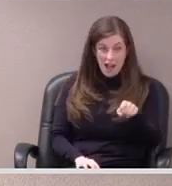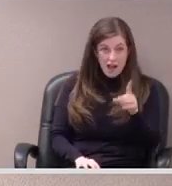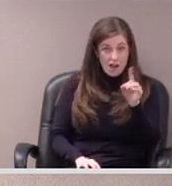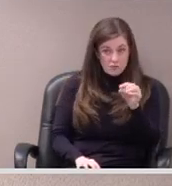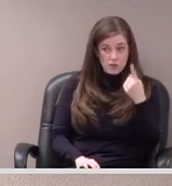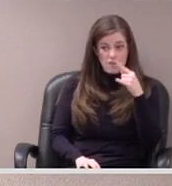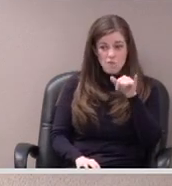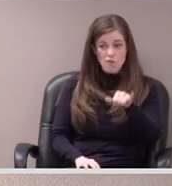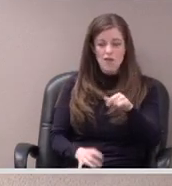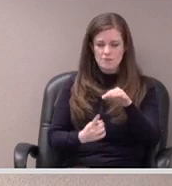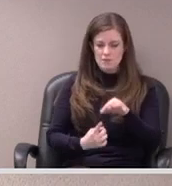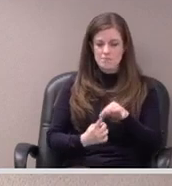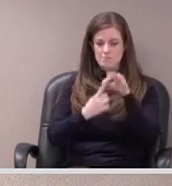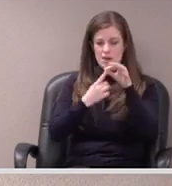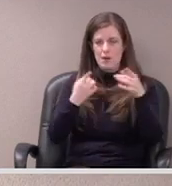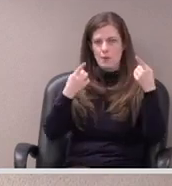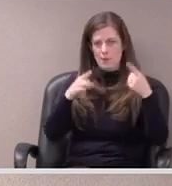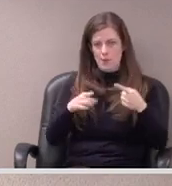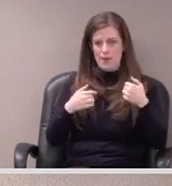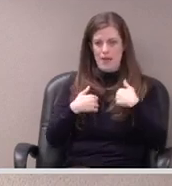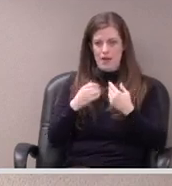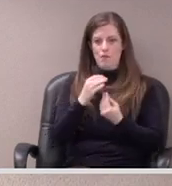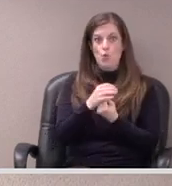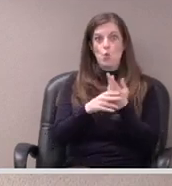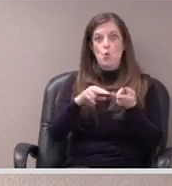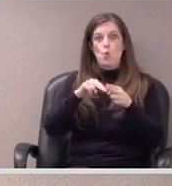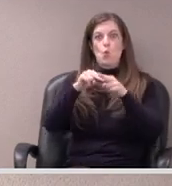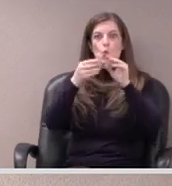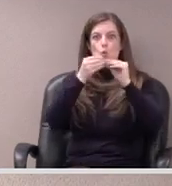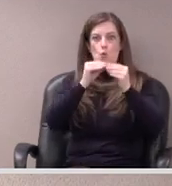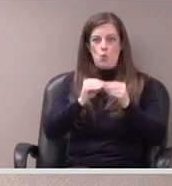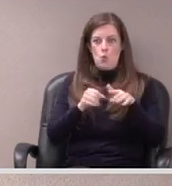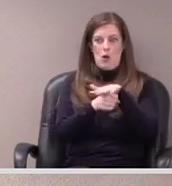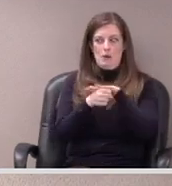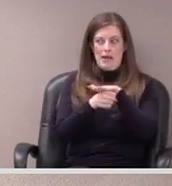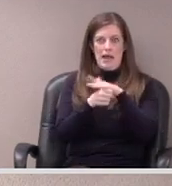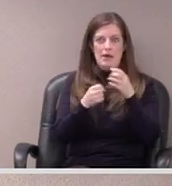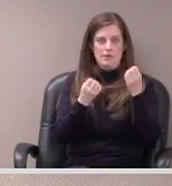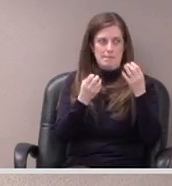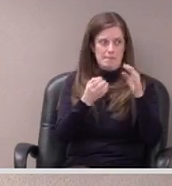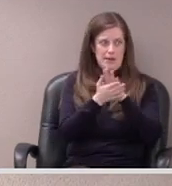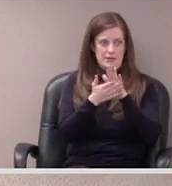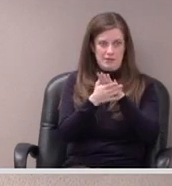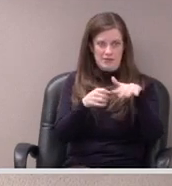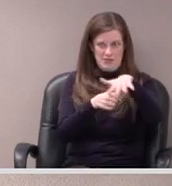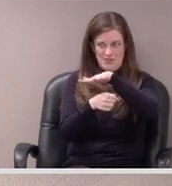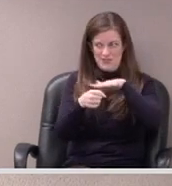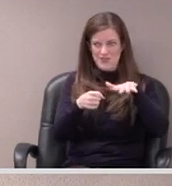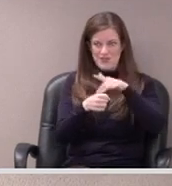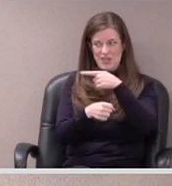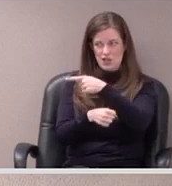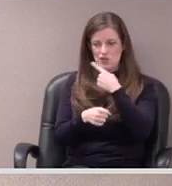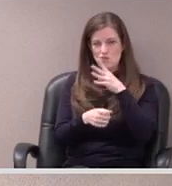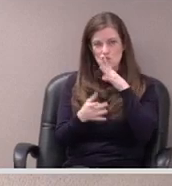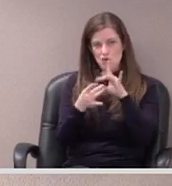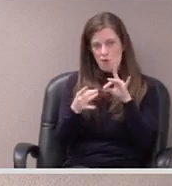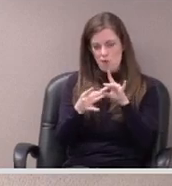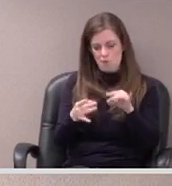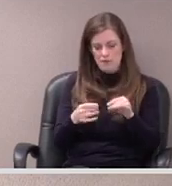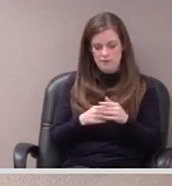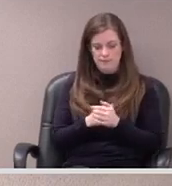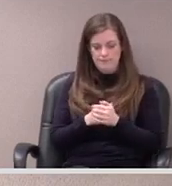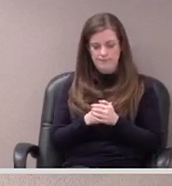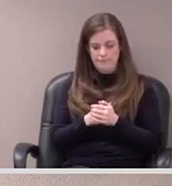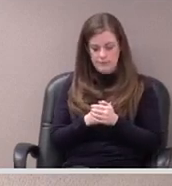to do that, especially when we have growing resides areas in many of the schools that you're referencing. Mm-hmm.